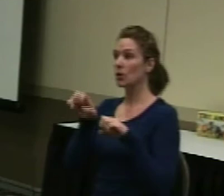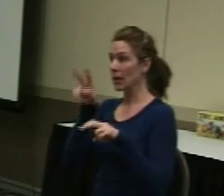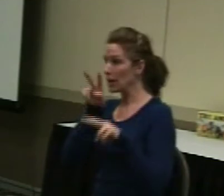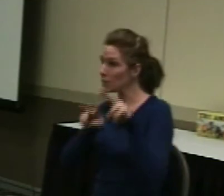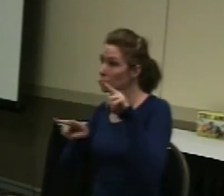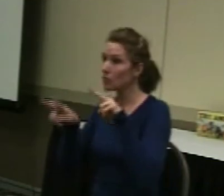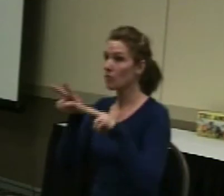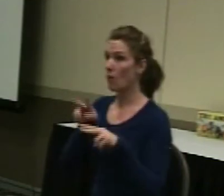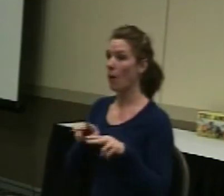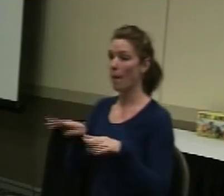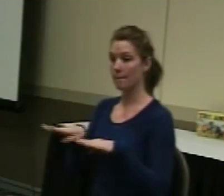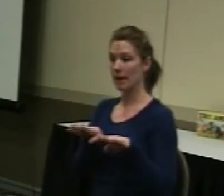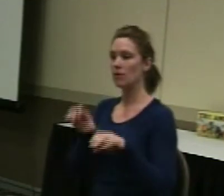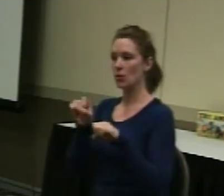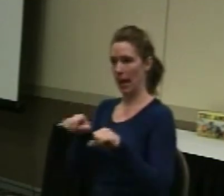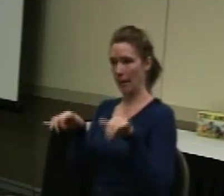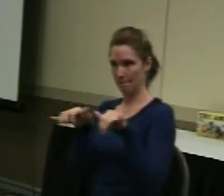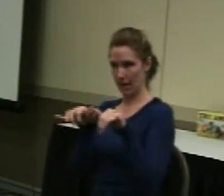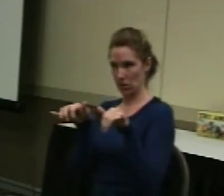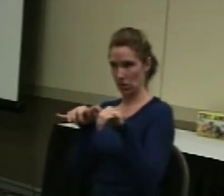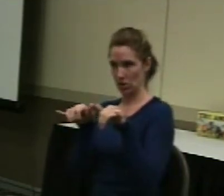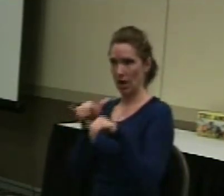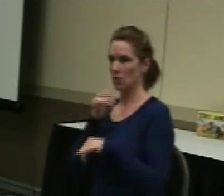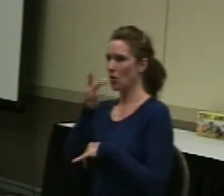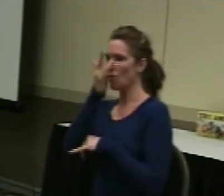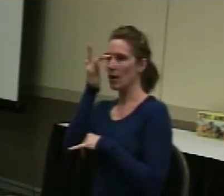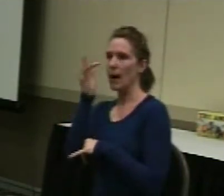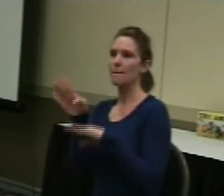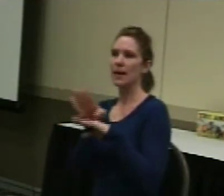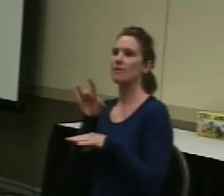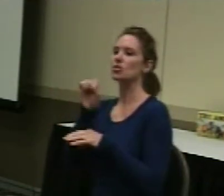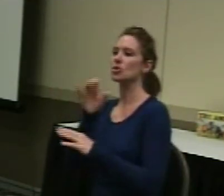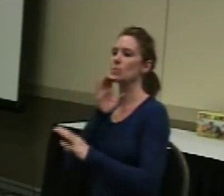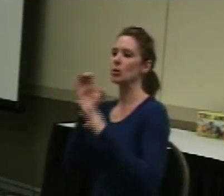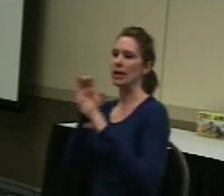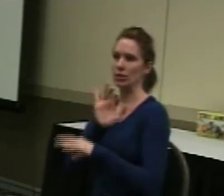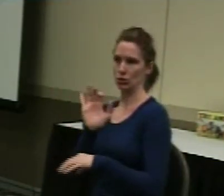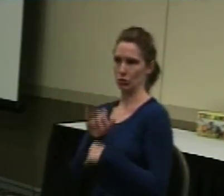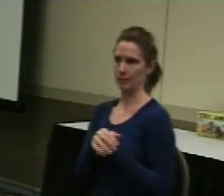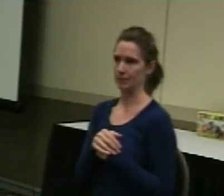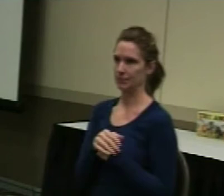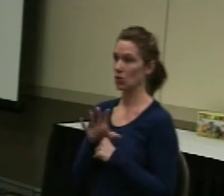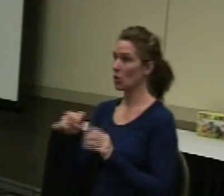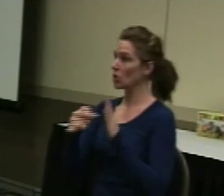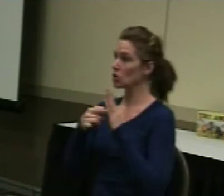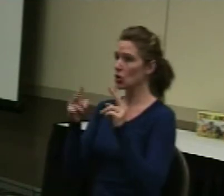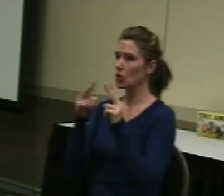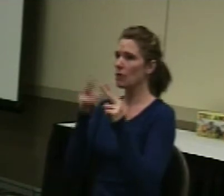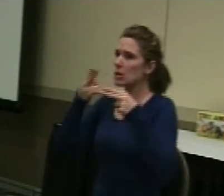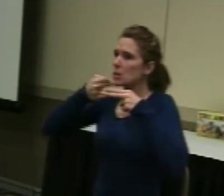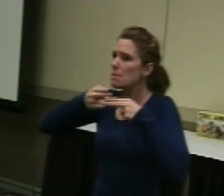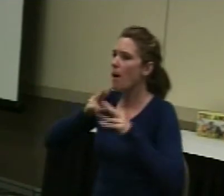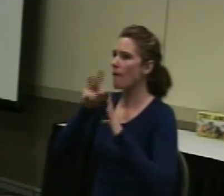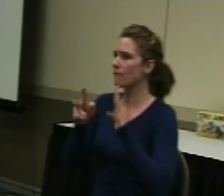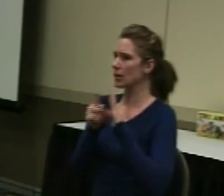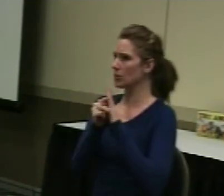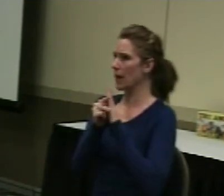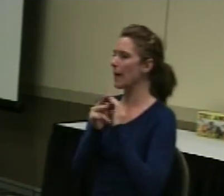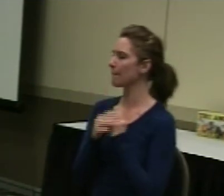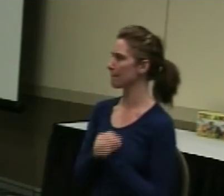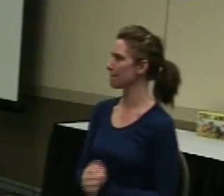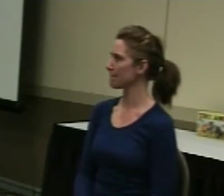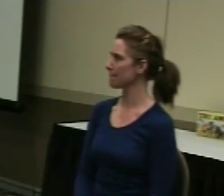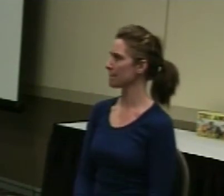is measurable, and do not ever forget that behavior is communication. And I would like to show you a very small little piece of video here